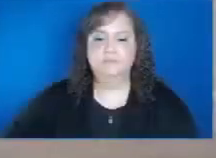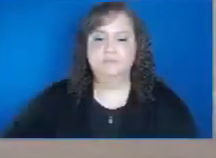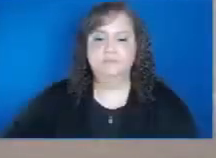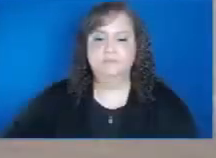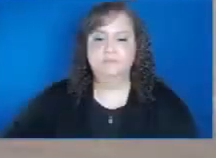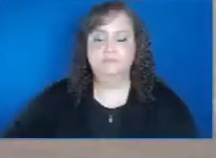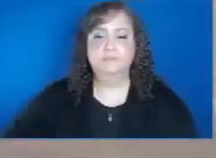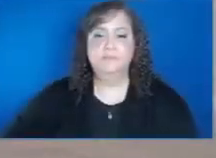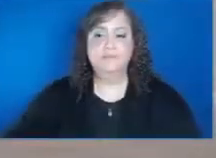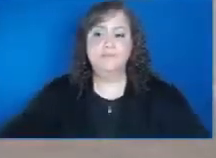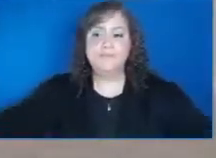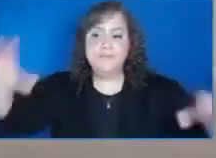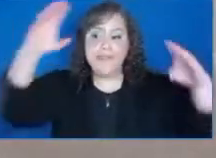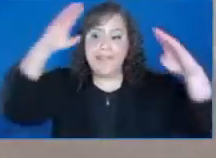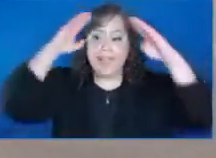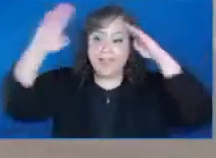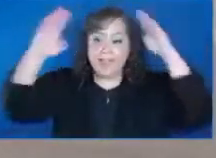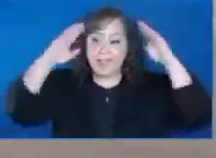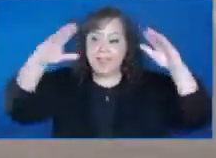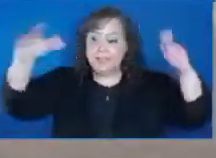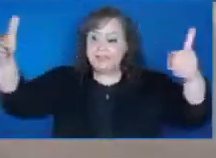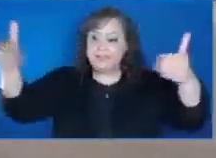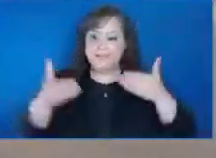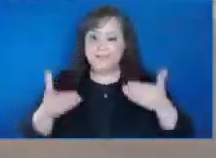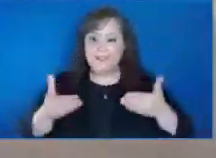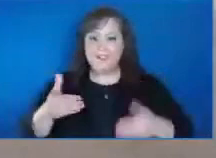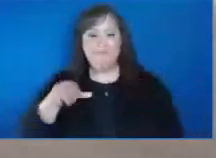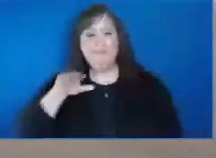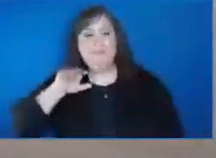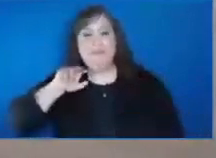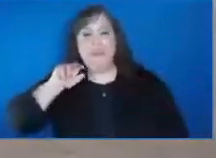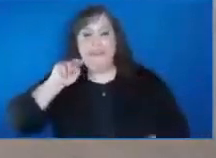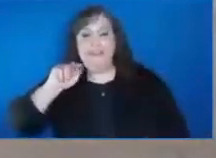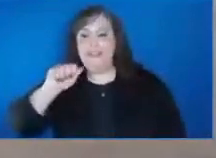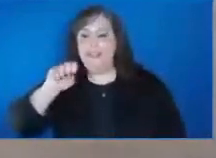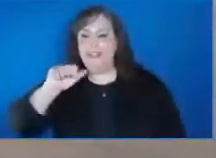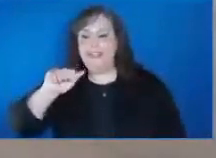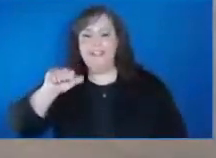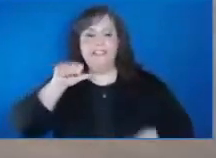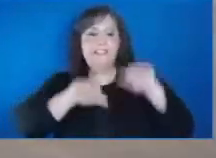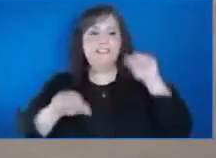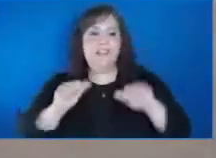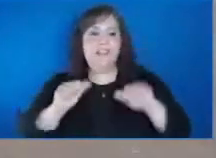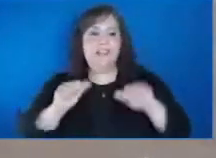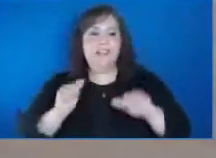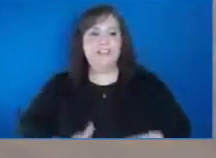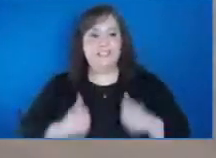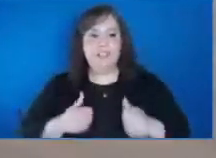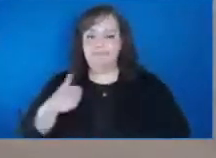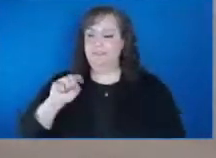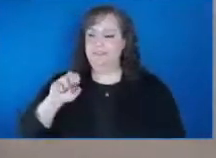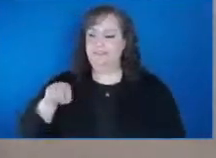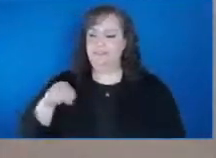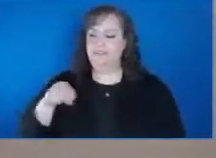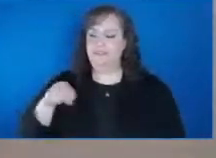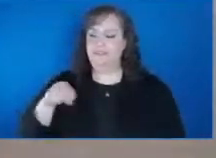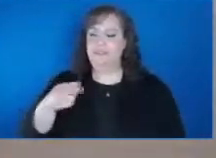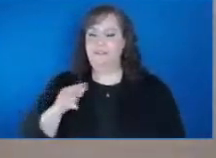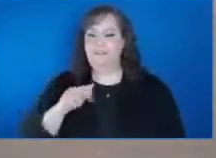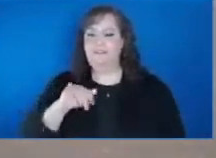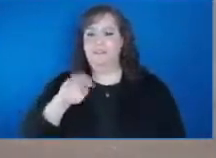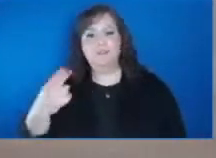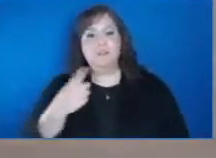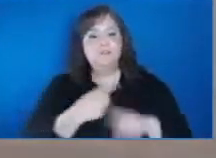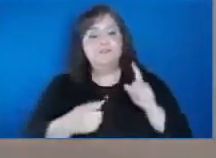Hello and welcome to NASA Science Live. I'm Stephanie Smith from the NASA Headquarters social media team, and we are coming to you live from